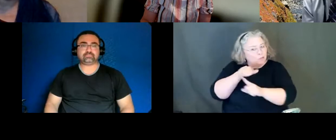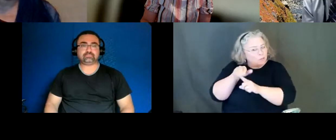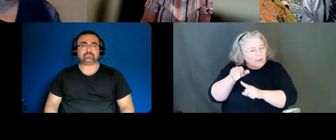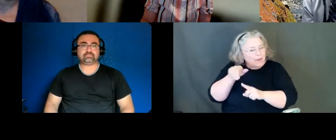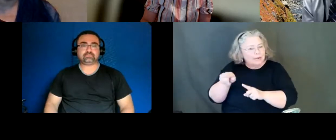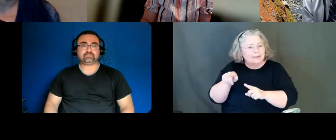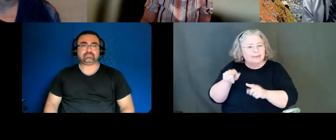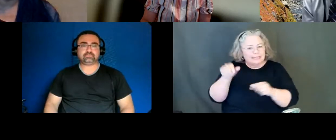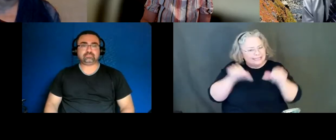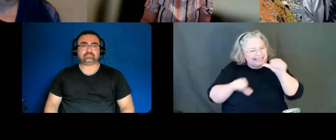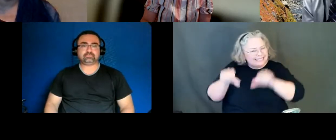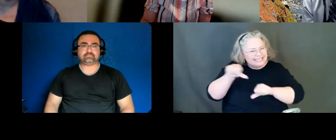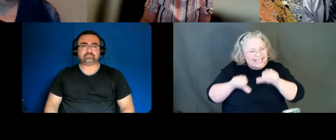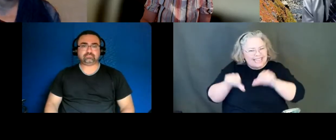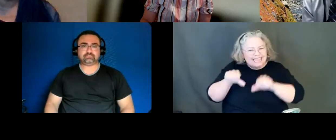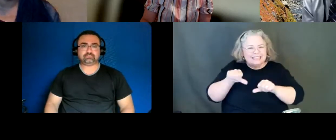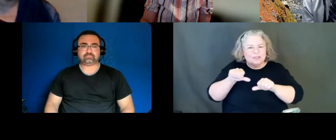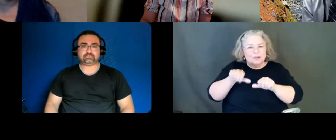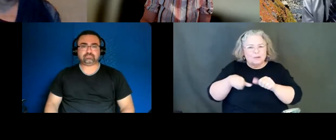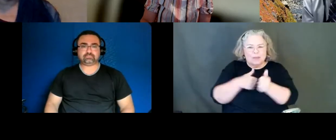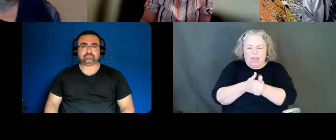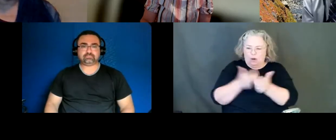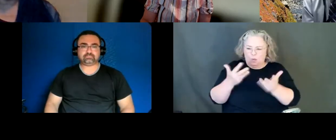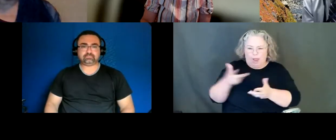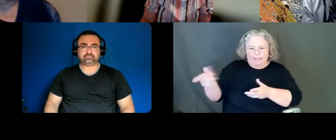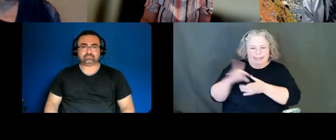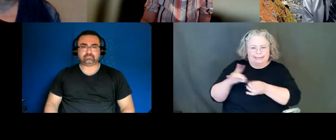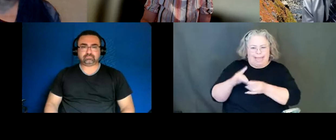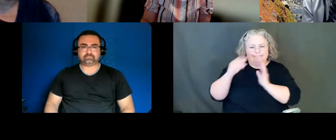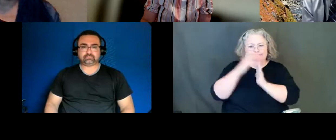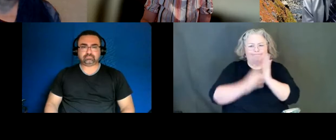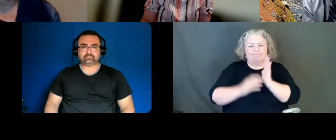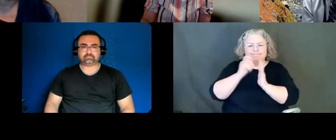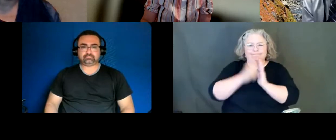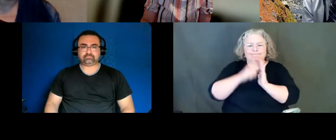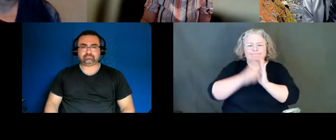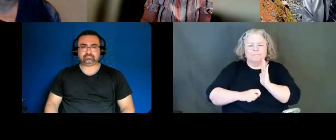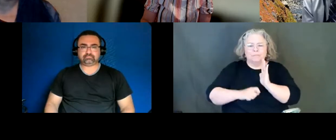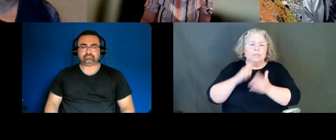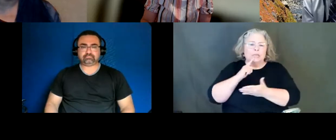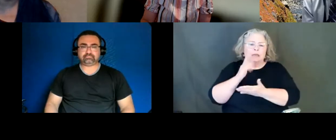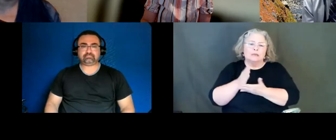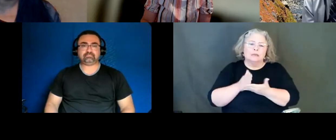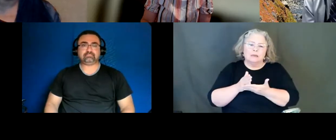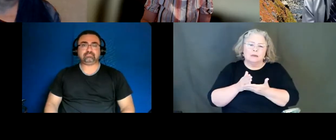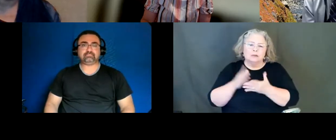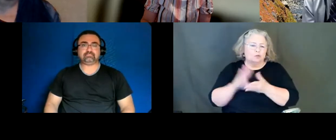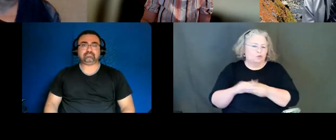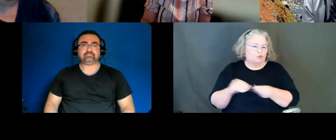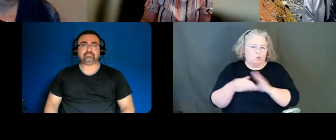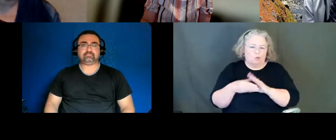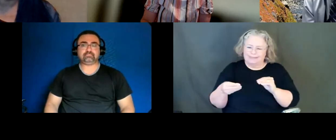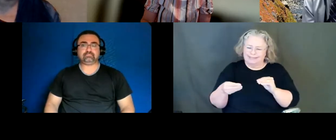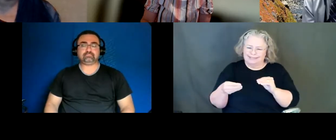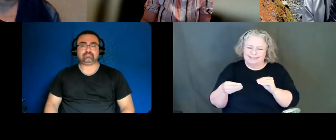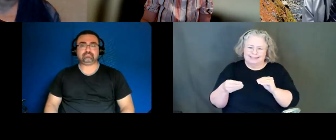the science behind what is being said. Because sometimes some of the stories that